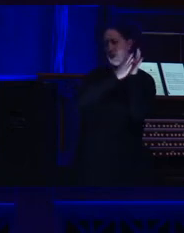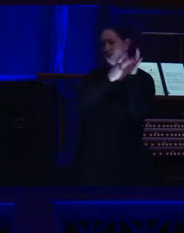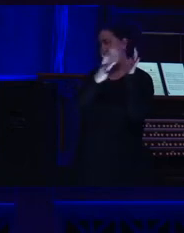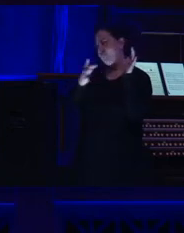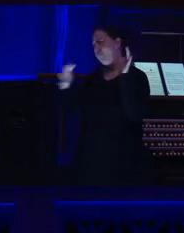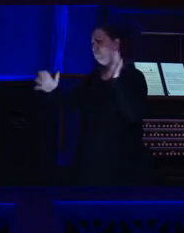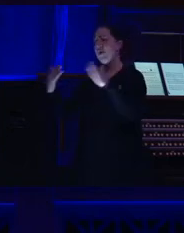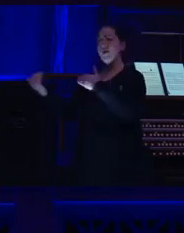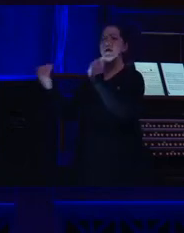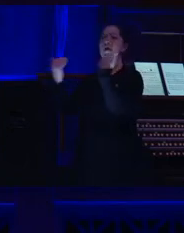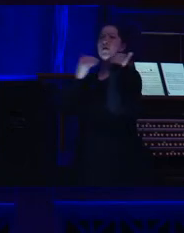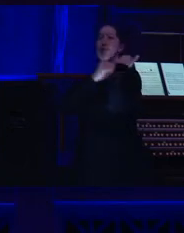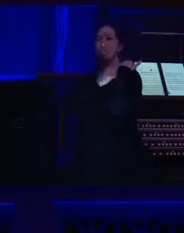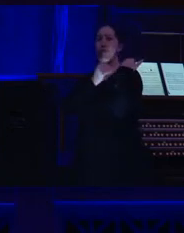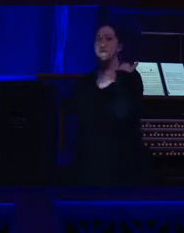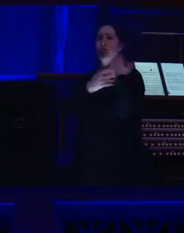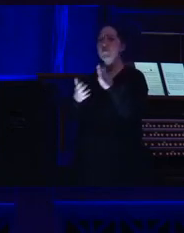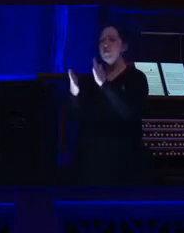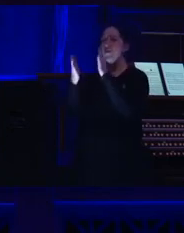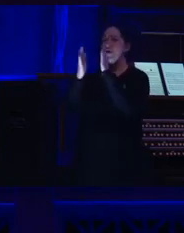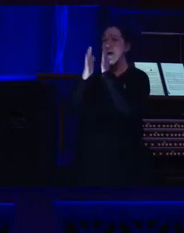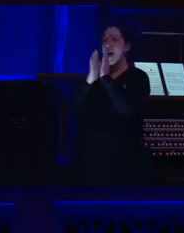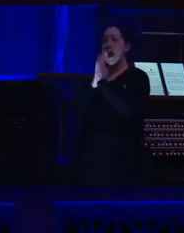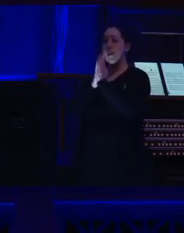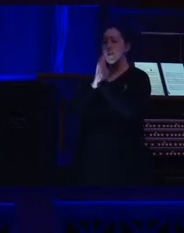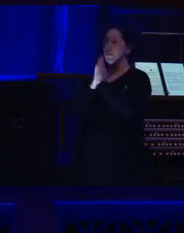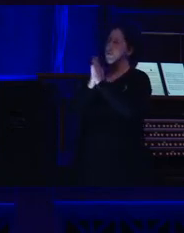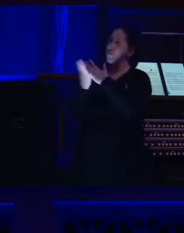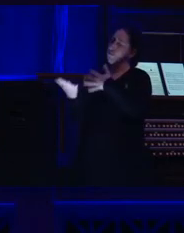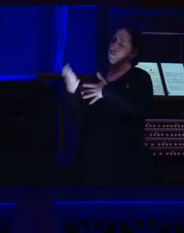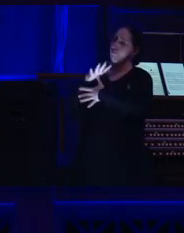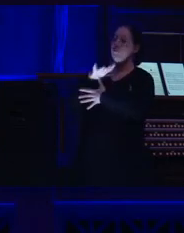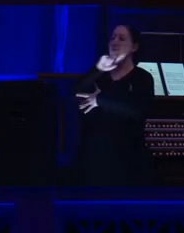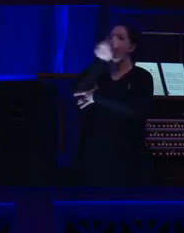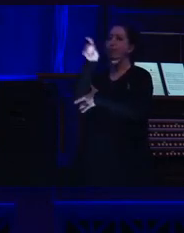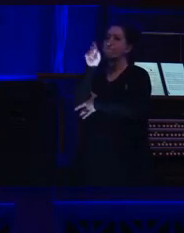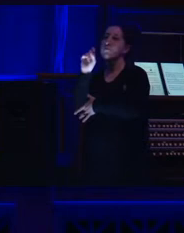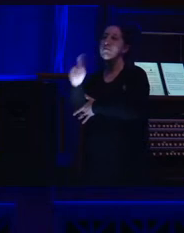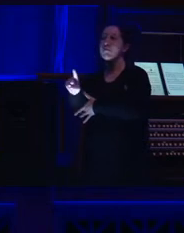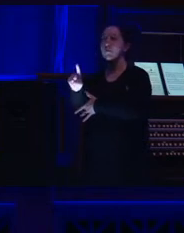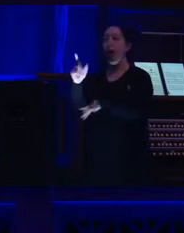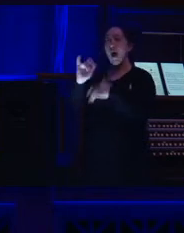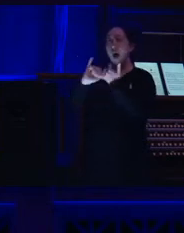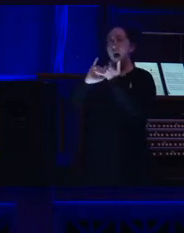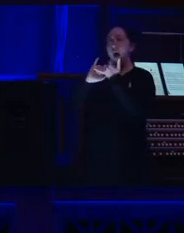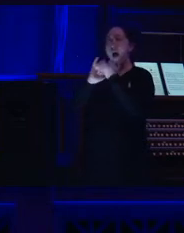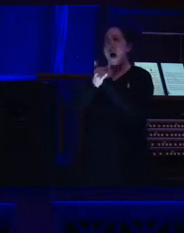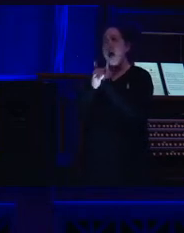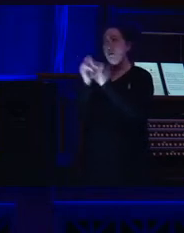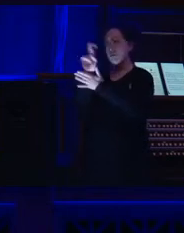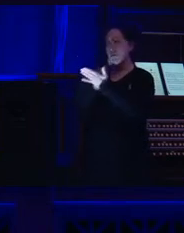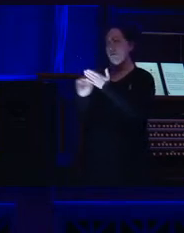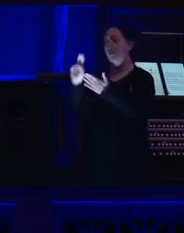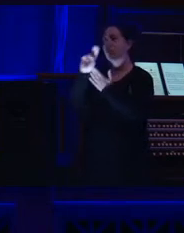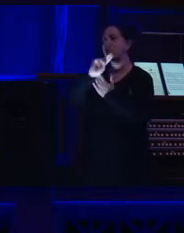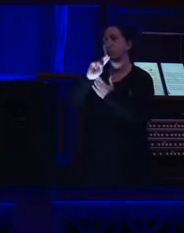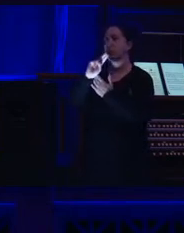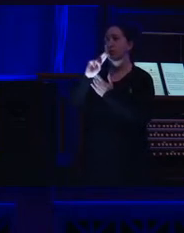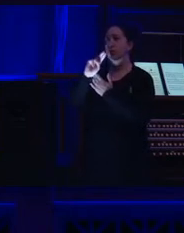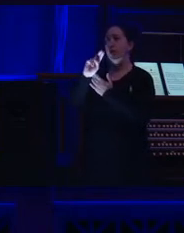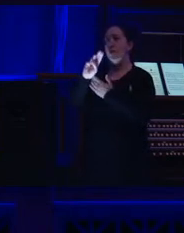responsible for asking the fundamental question, how can the University of